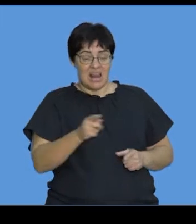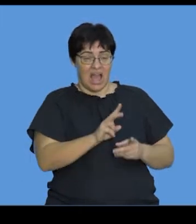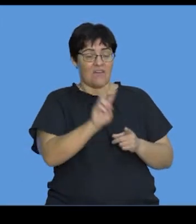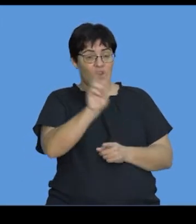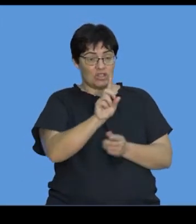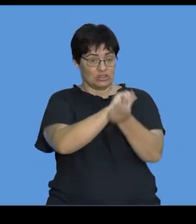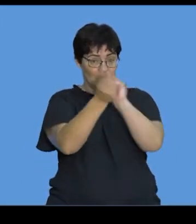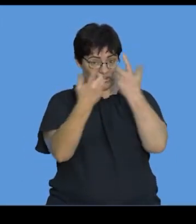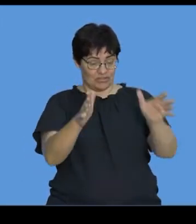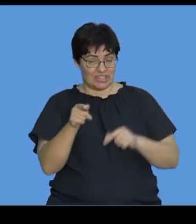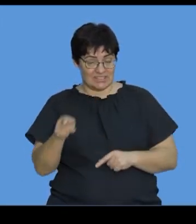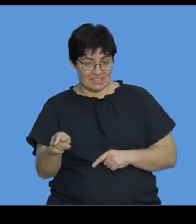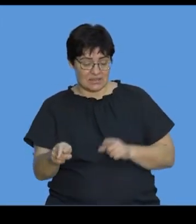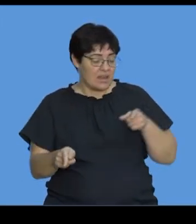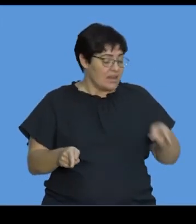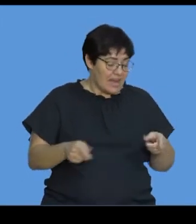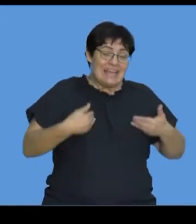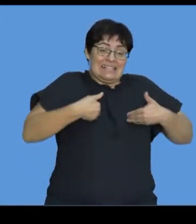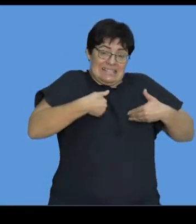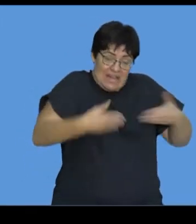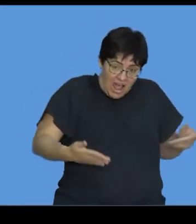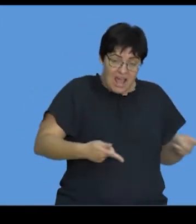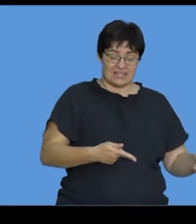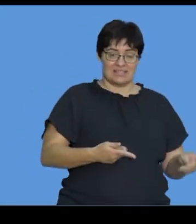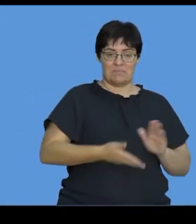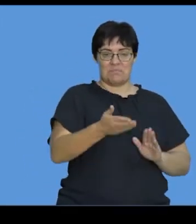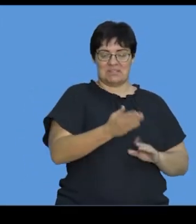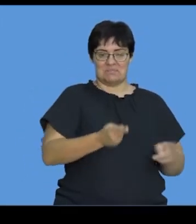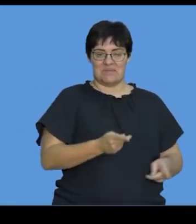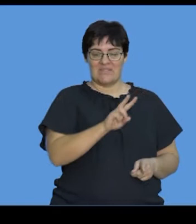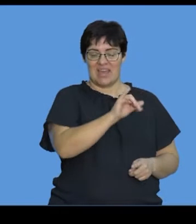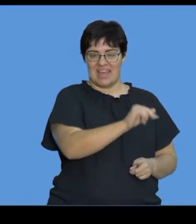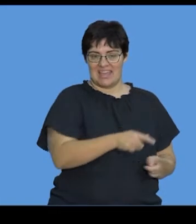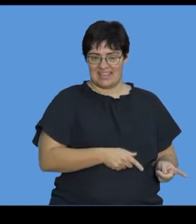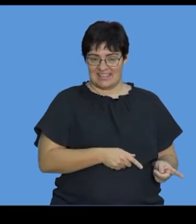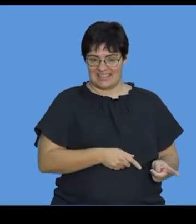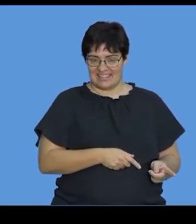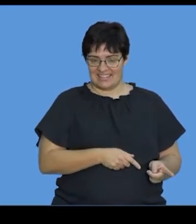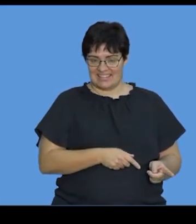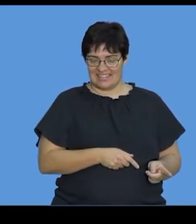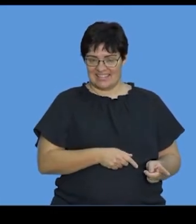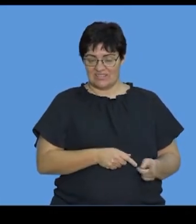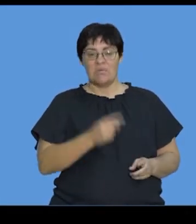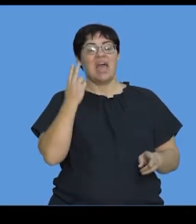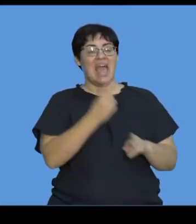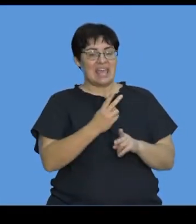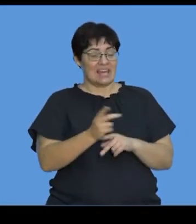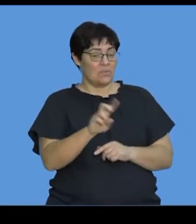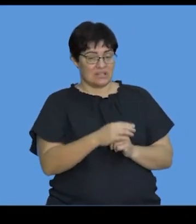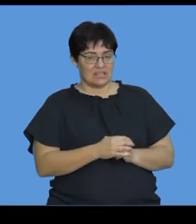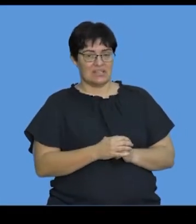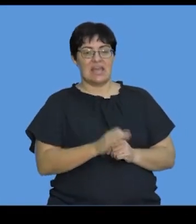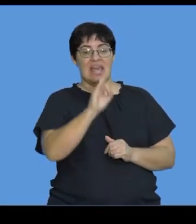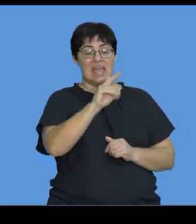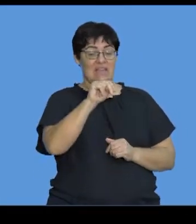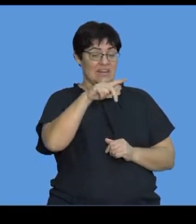velocity's changed, and that would be an initial momentum. So actually, I could write this again as being